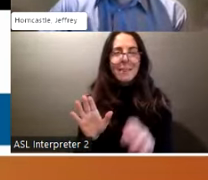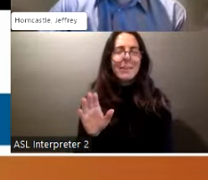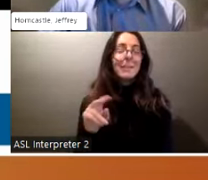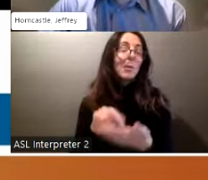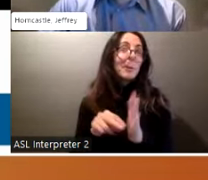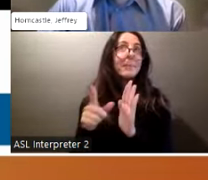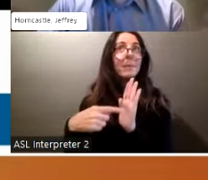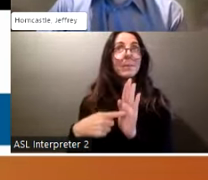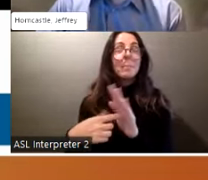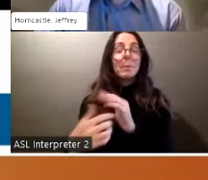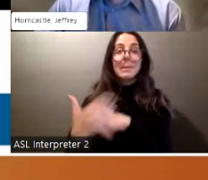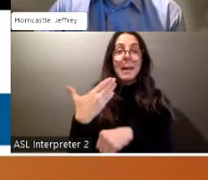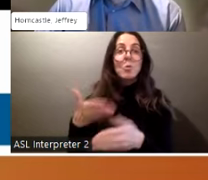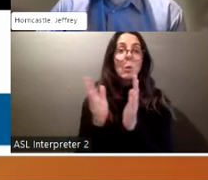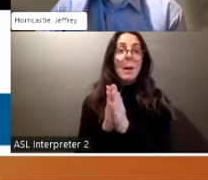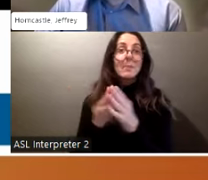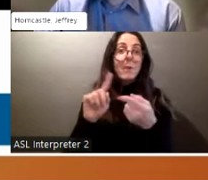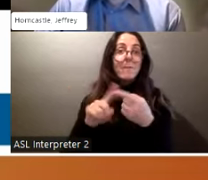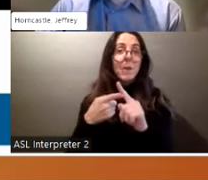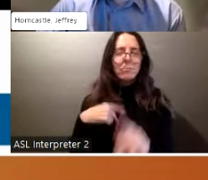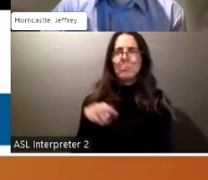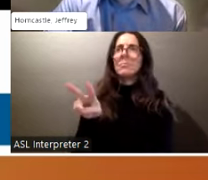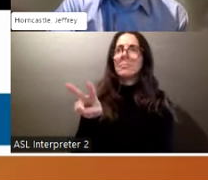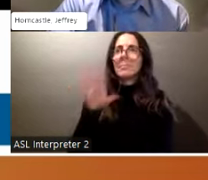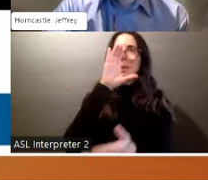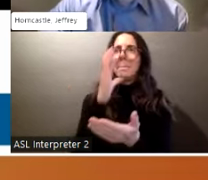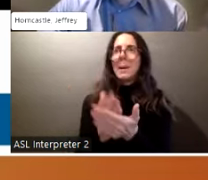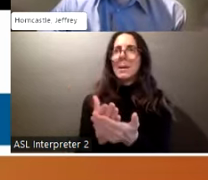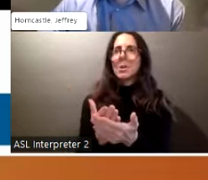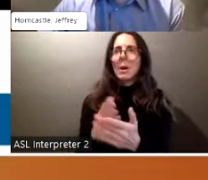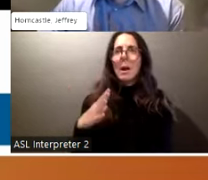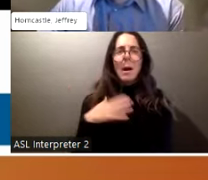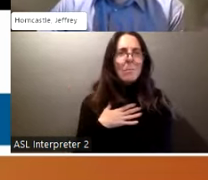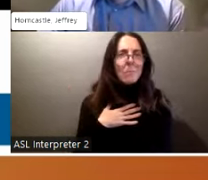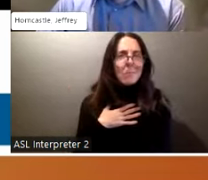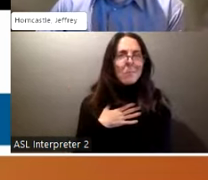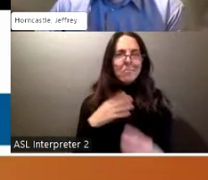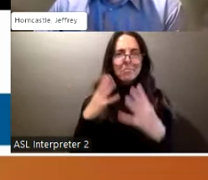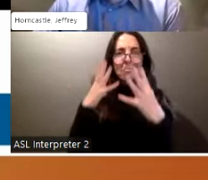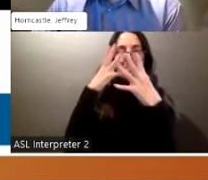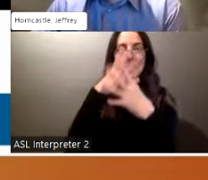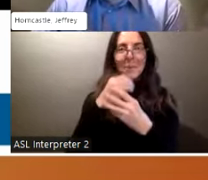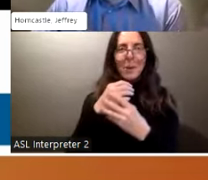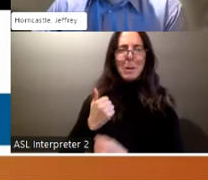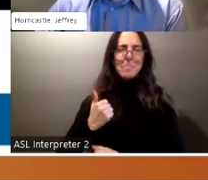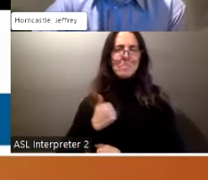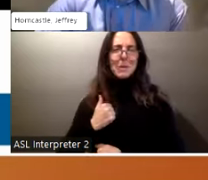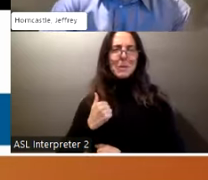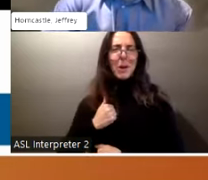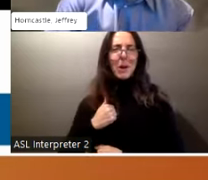request from someone with a picture that seems like a model or somebody in the military, it should be your first red flag.